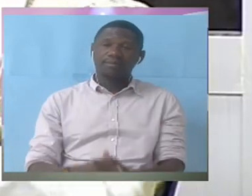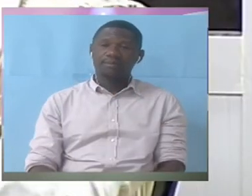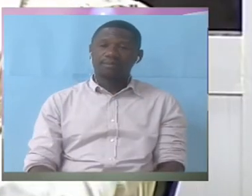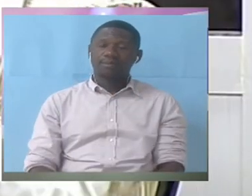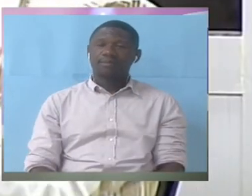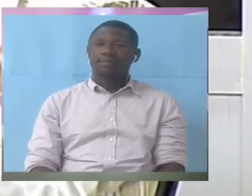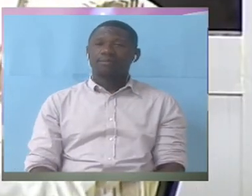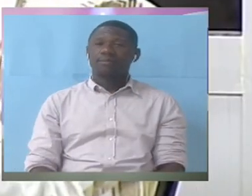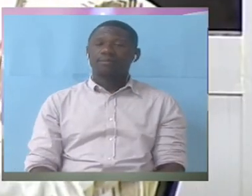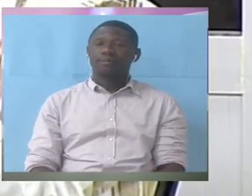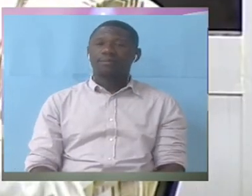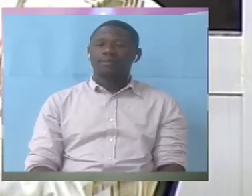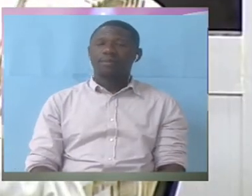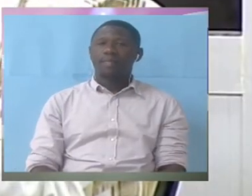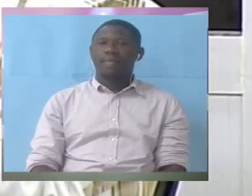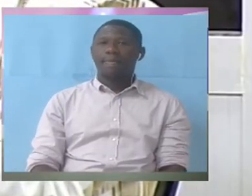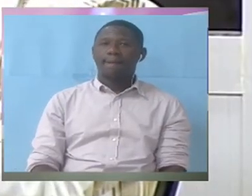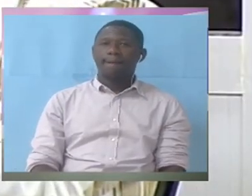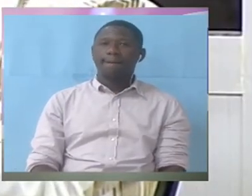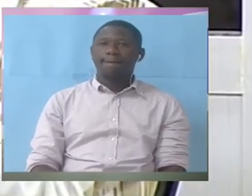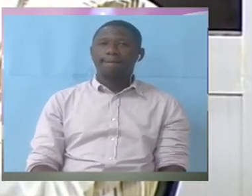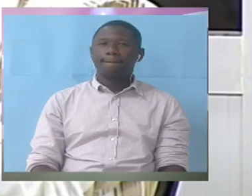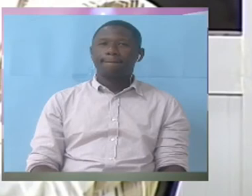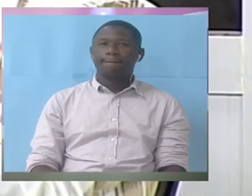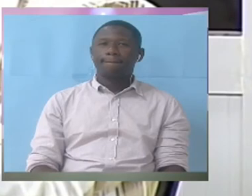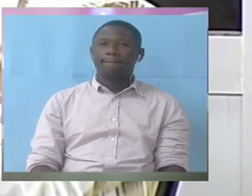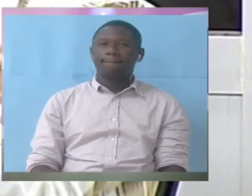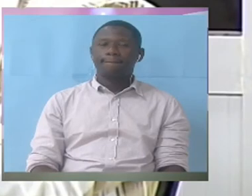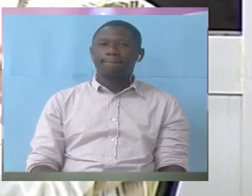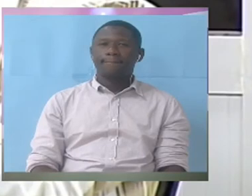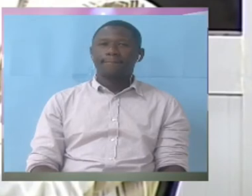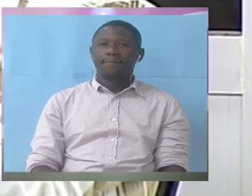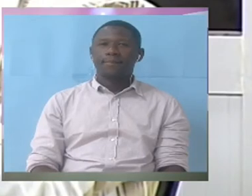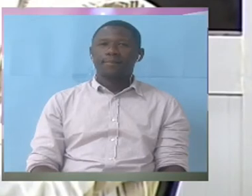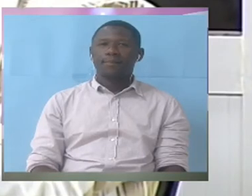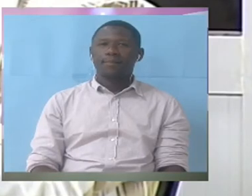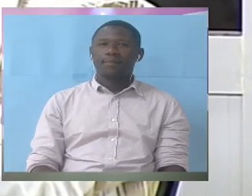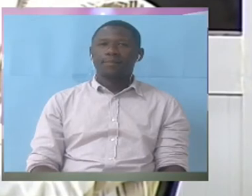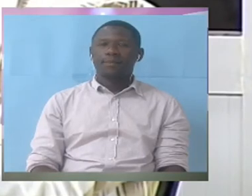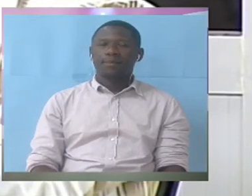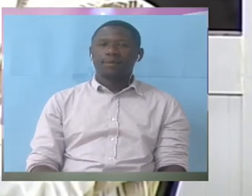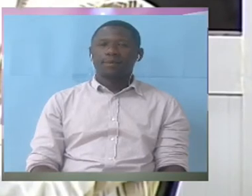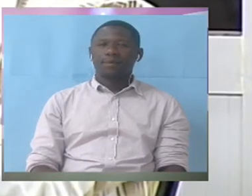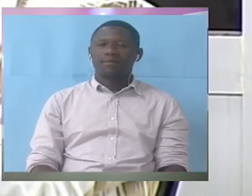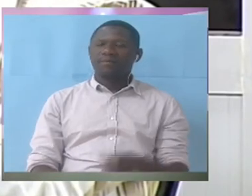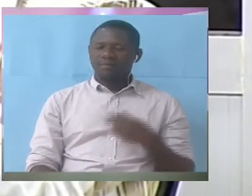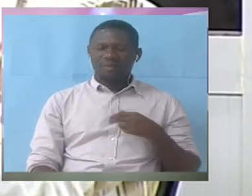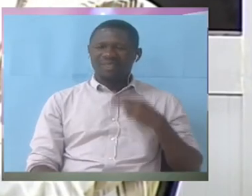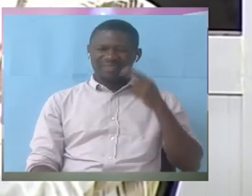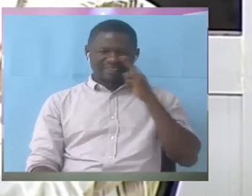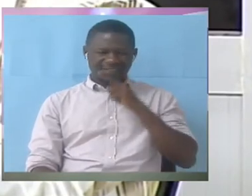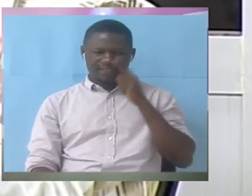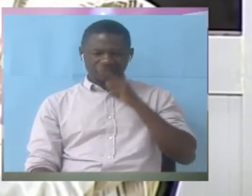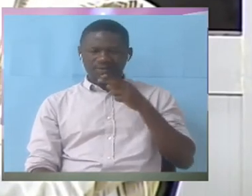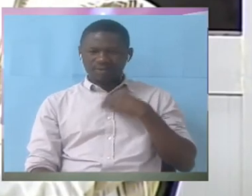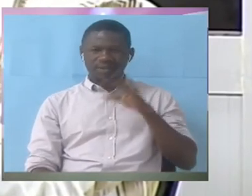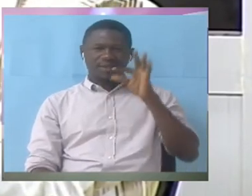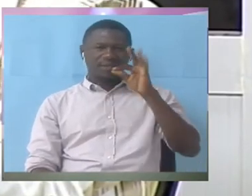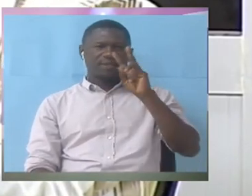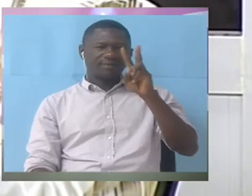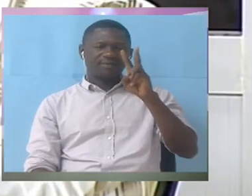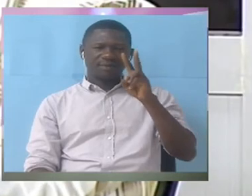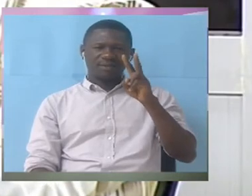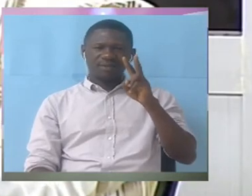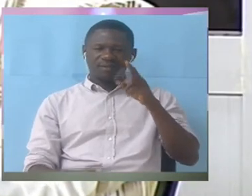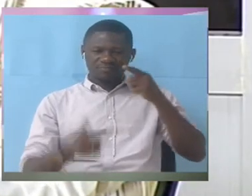In fact, I tried to get a TV footage and I couldn't.